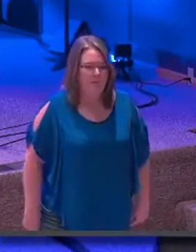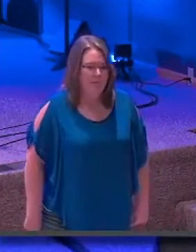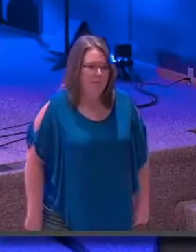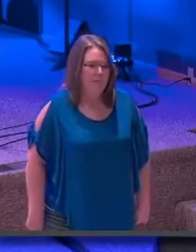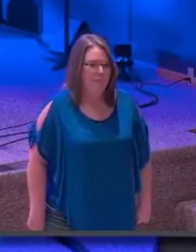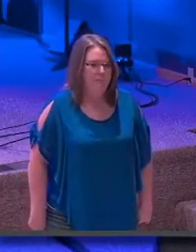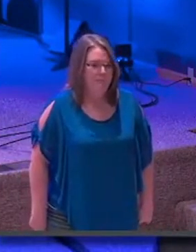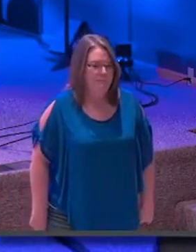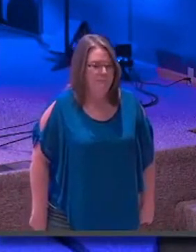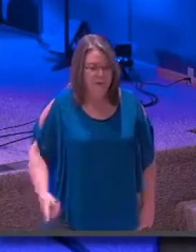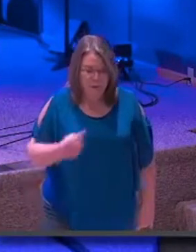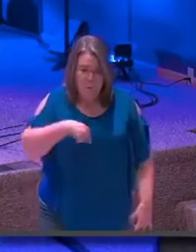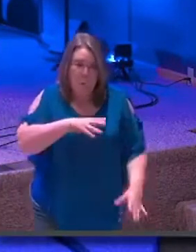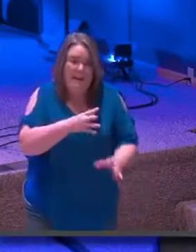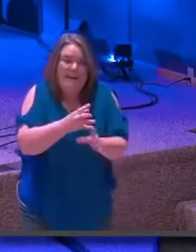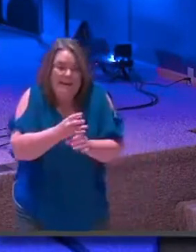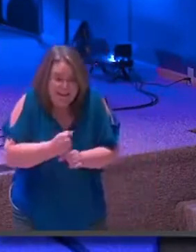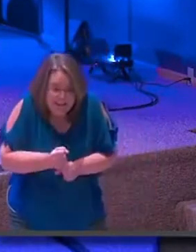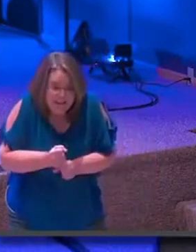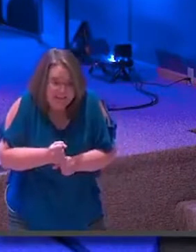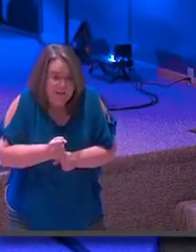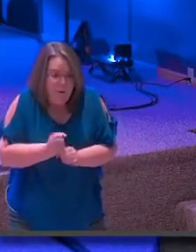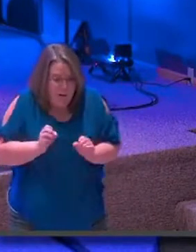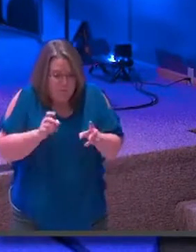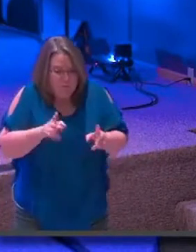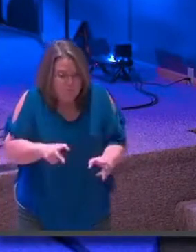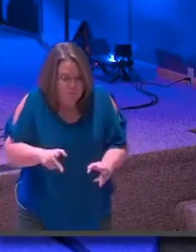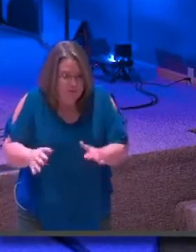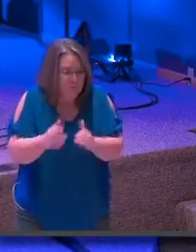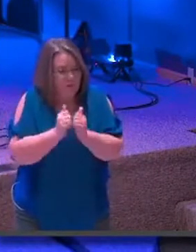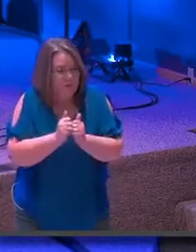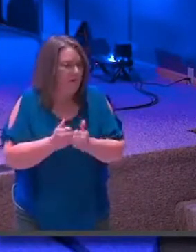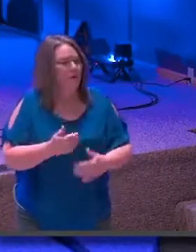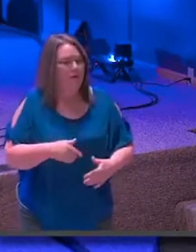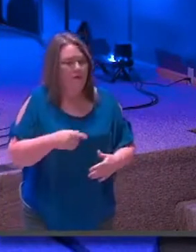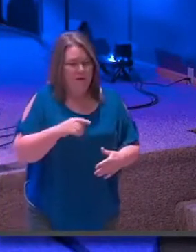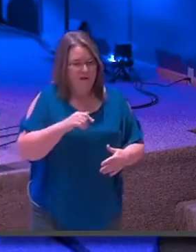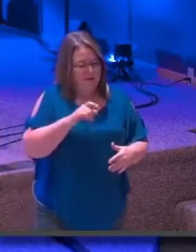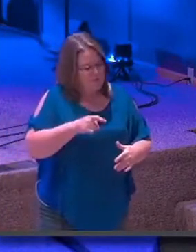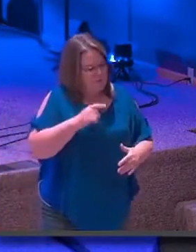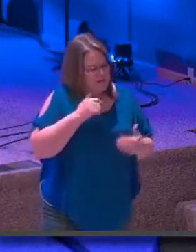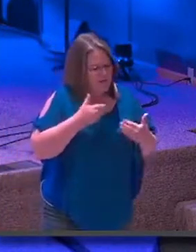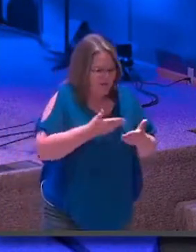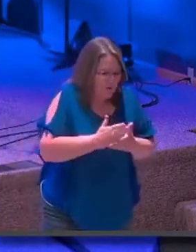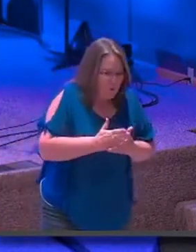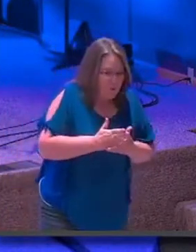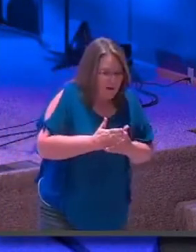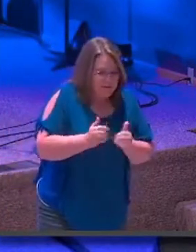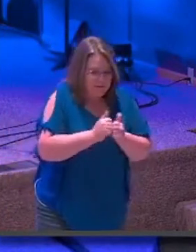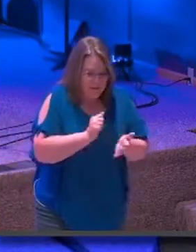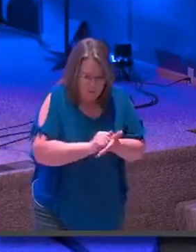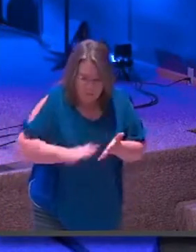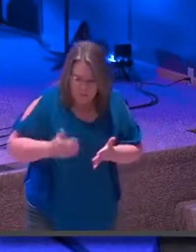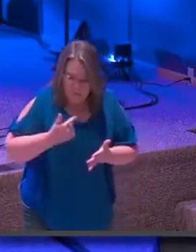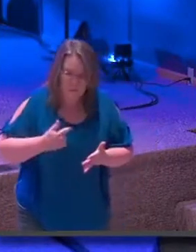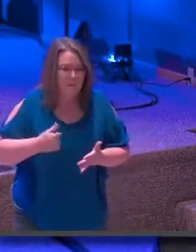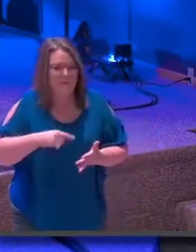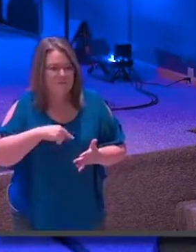We get to gather. Do we need to have our rights to gather taken away so that we